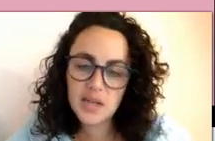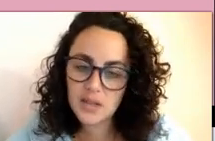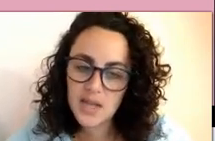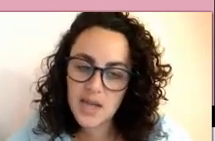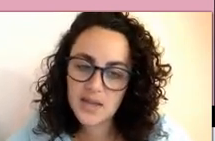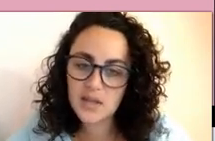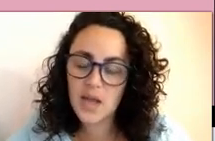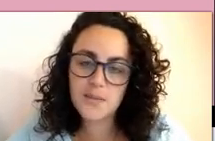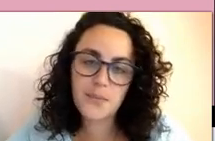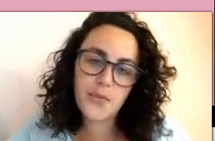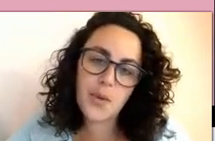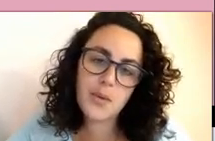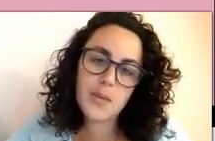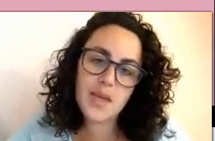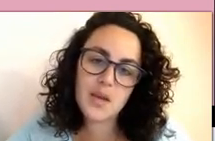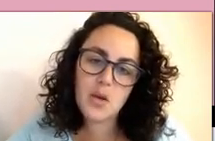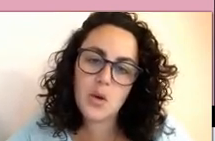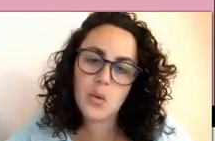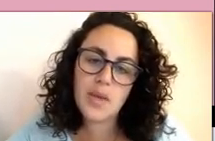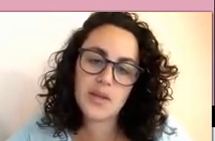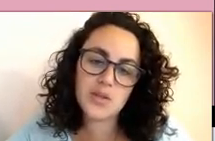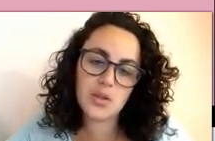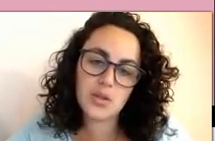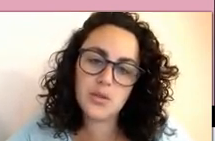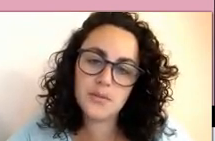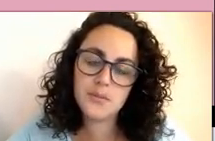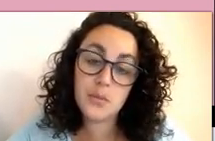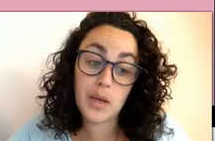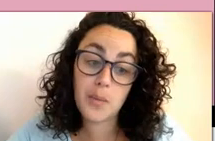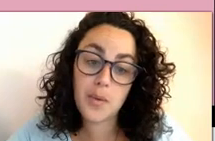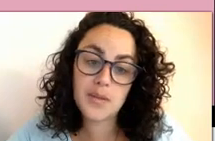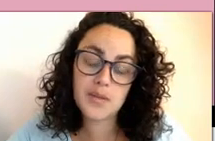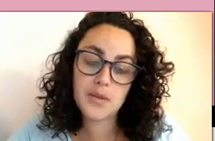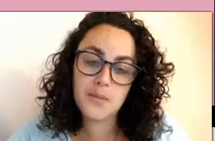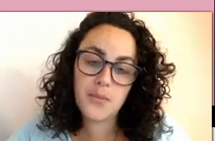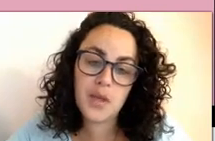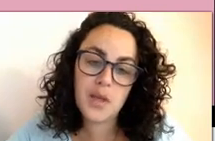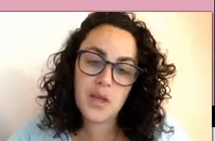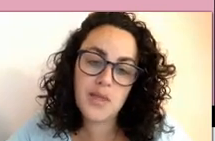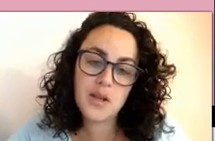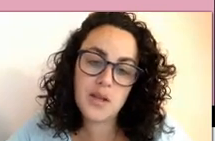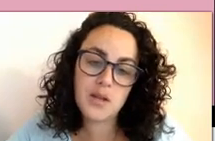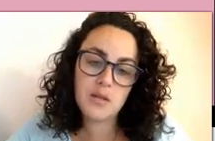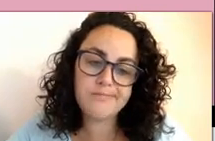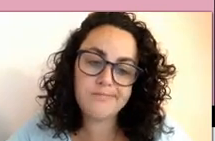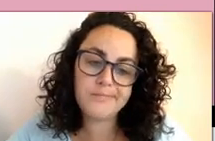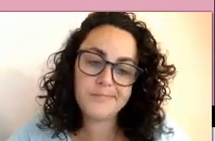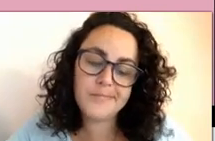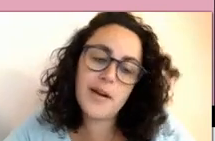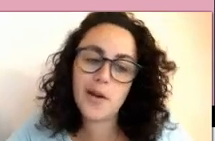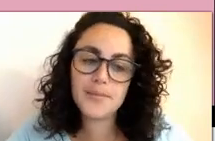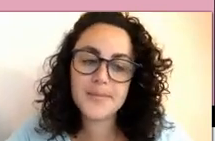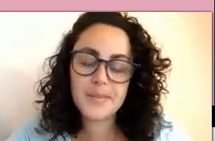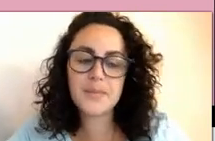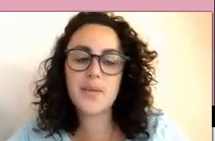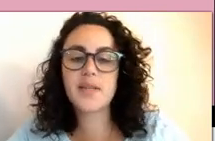then a little diagonal line. So the way we make it, we make a circle, pick up our pencil, and then a little, I